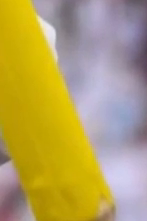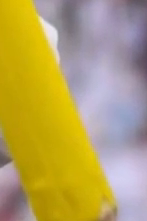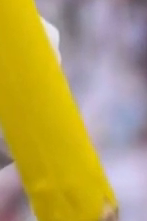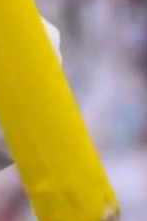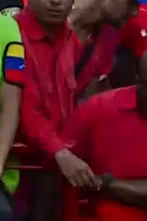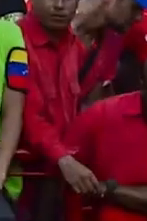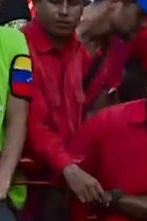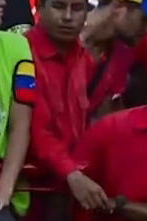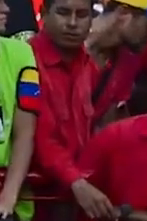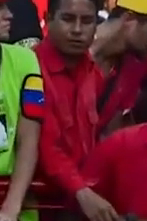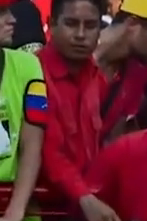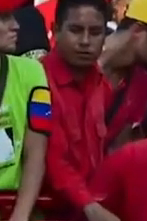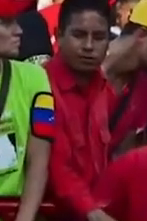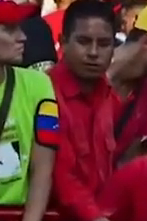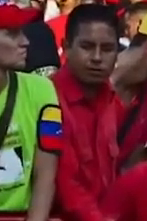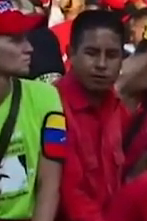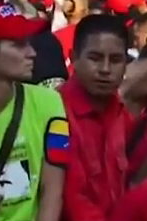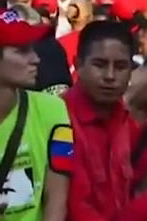and they have failed